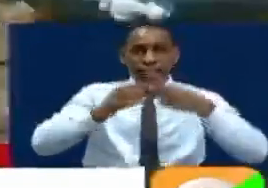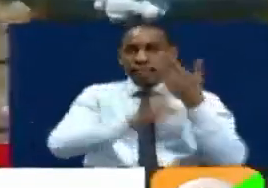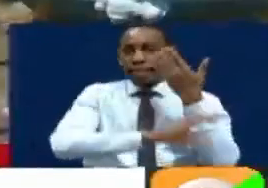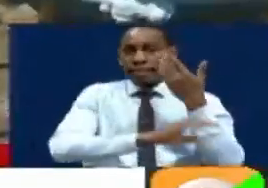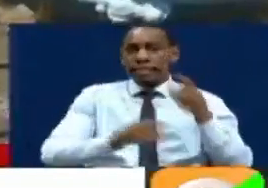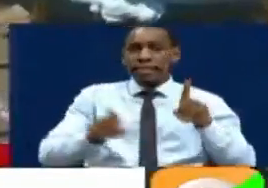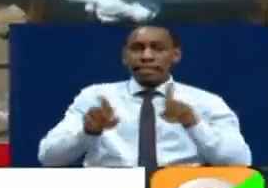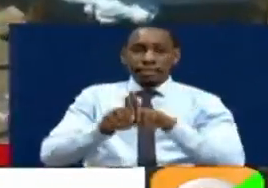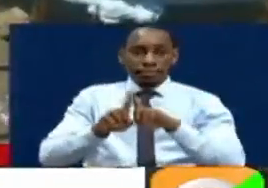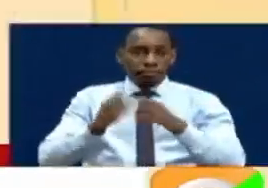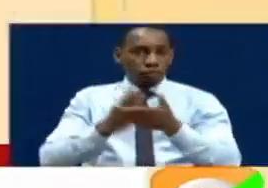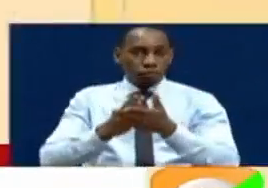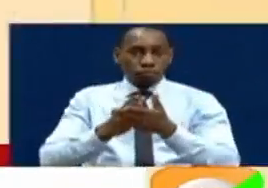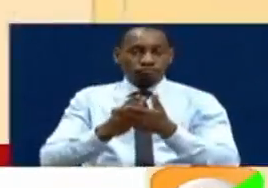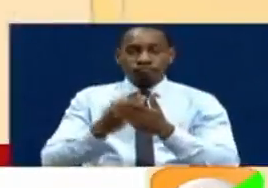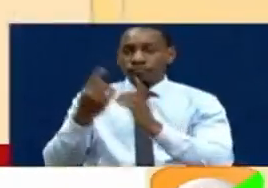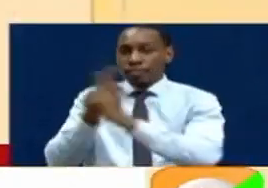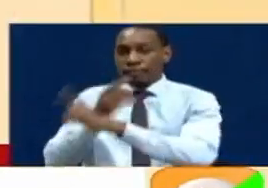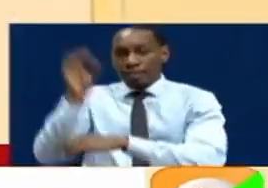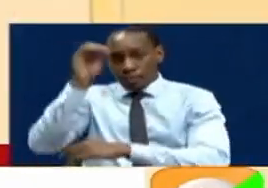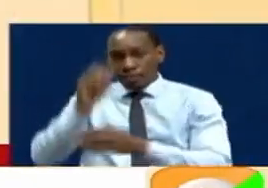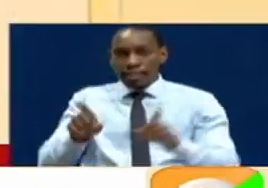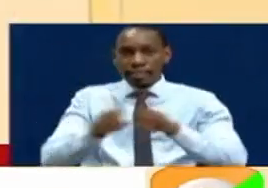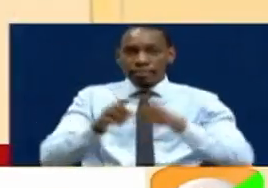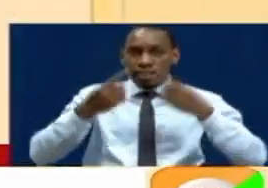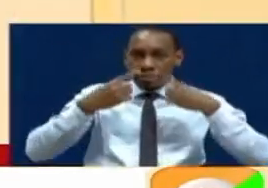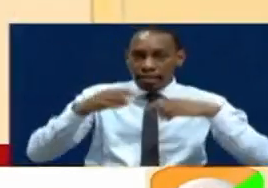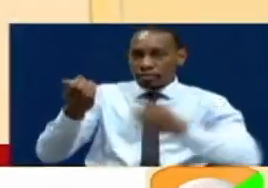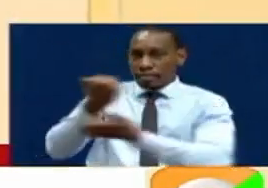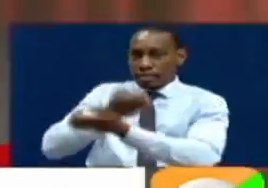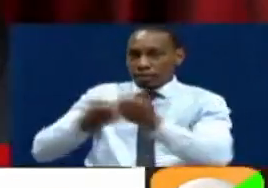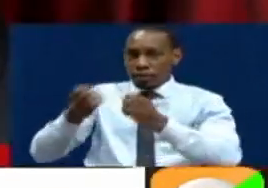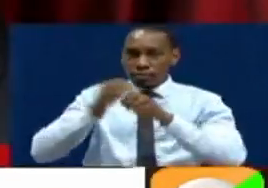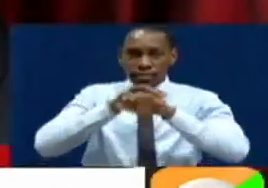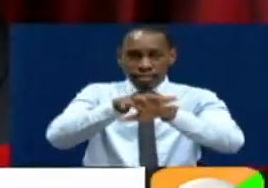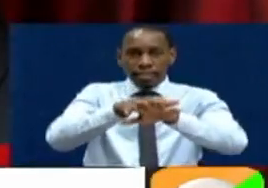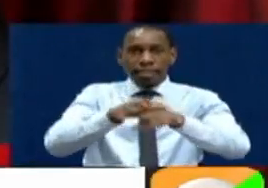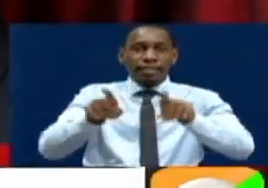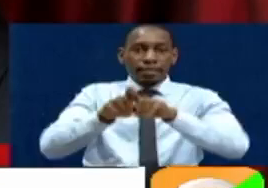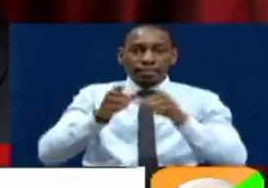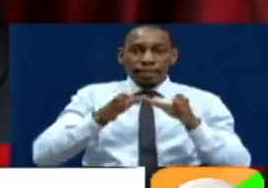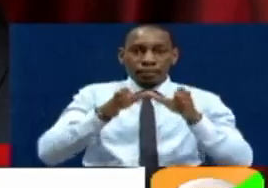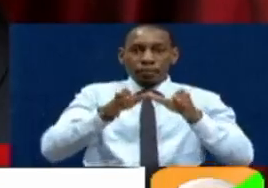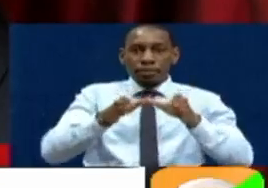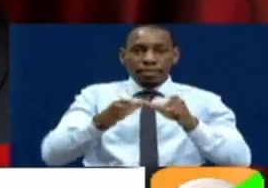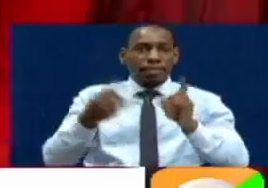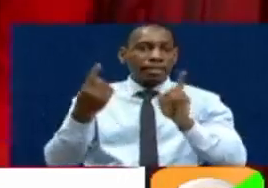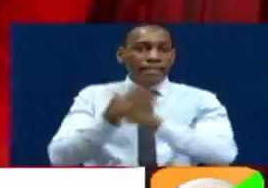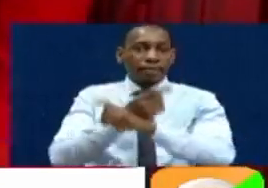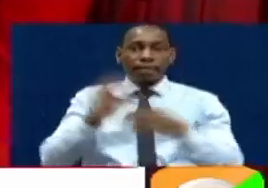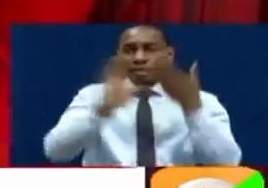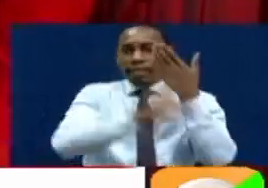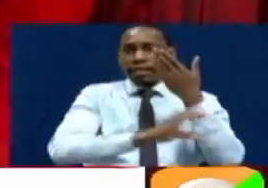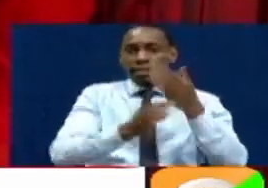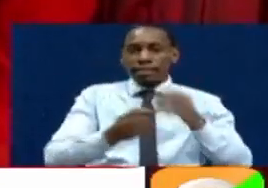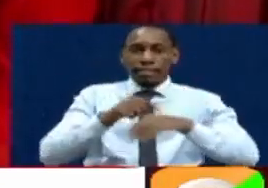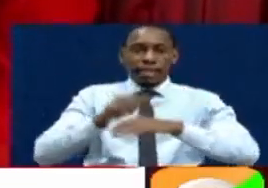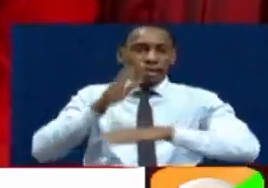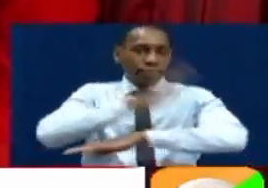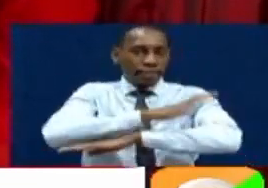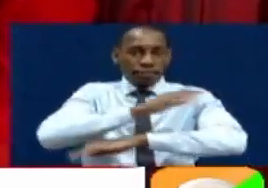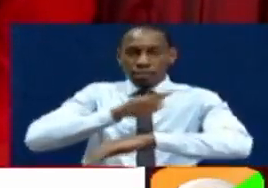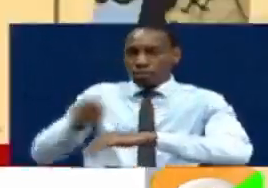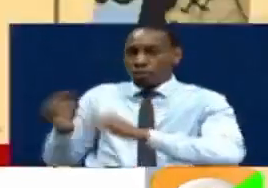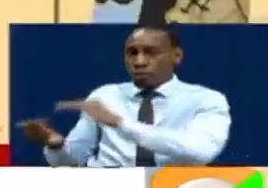was bittersweet, announcing an elaborate economic stimulus while imposing a rare countrywide dusk to